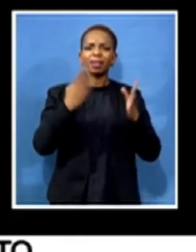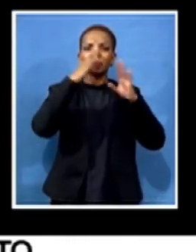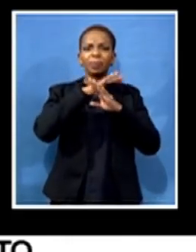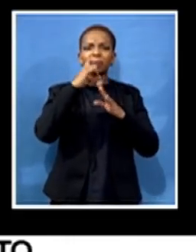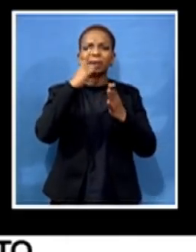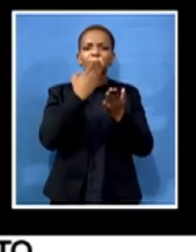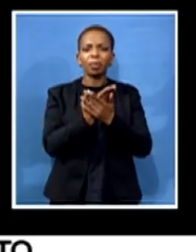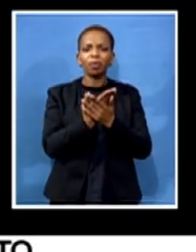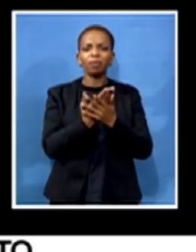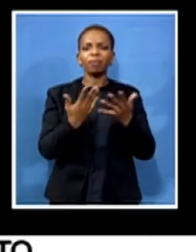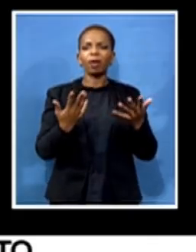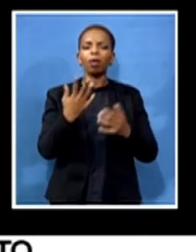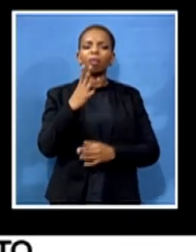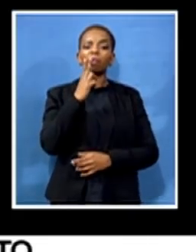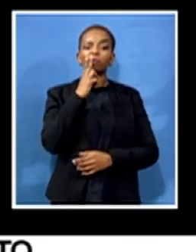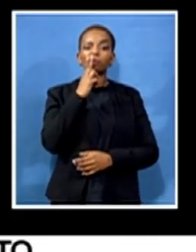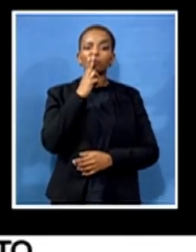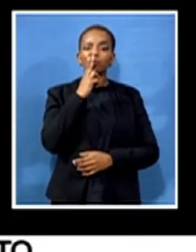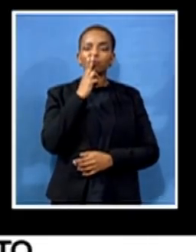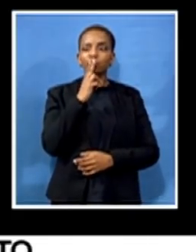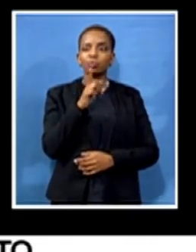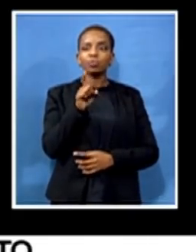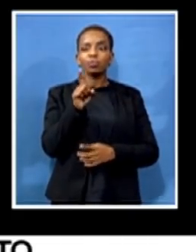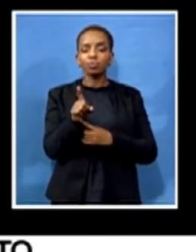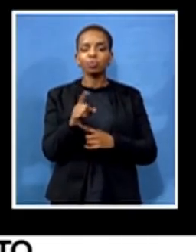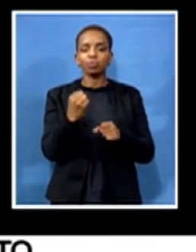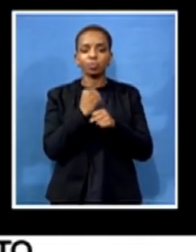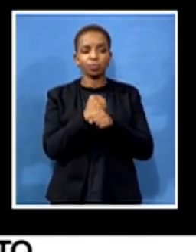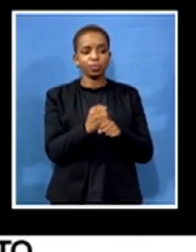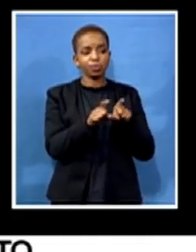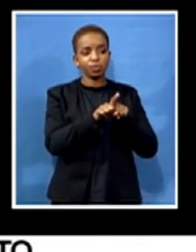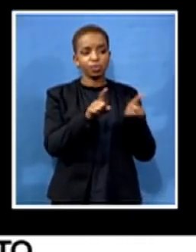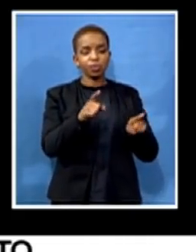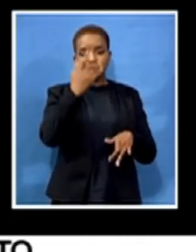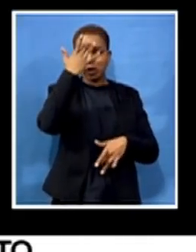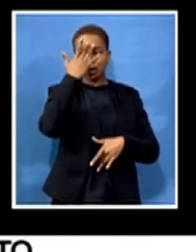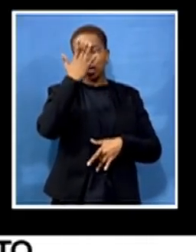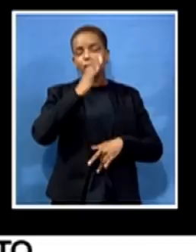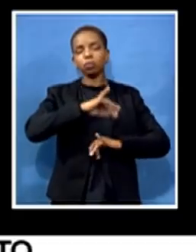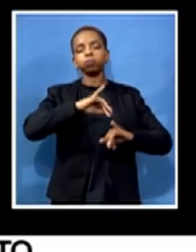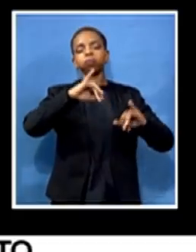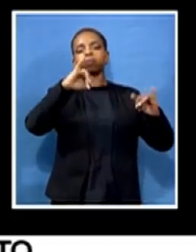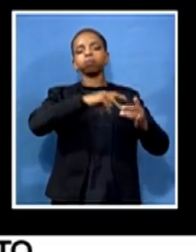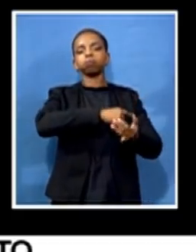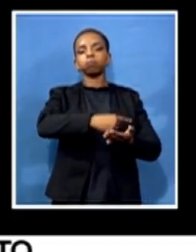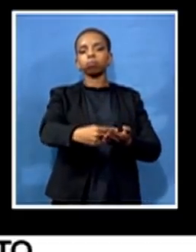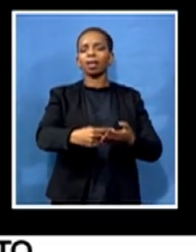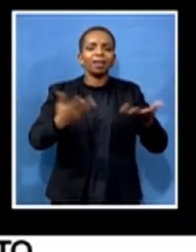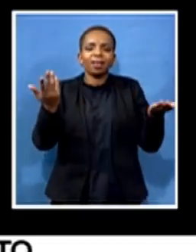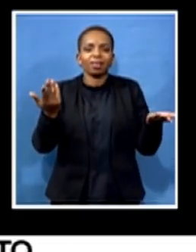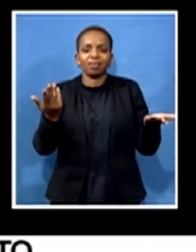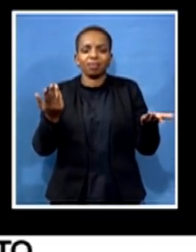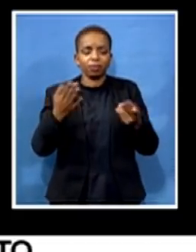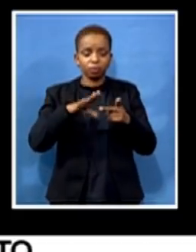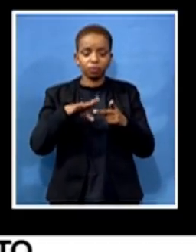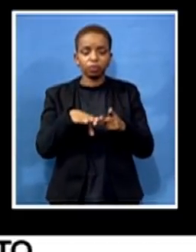tobacco sales decreases the risk of COVID-19. More specifically, there is no negative consequences of smoking that has